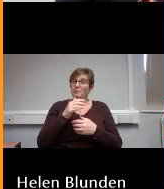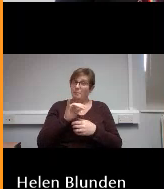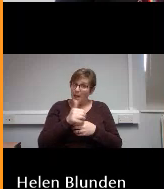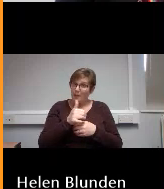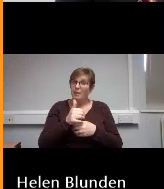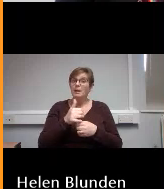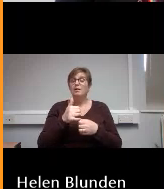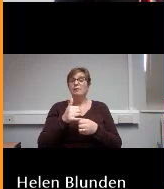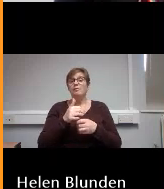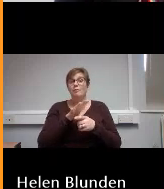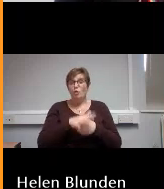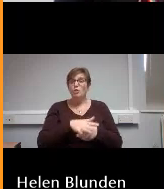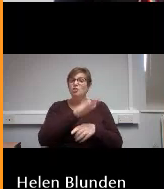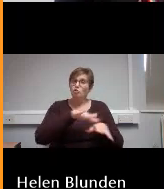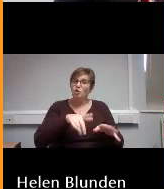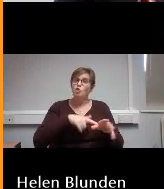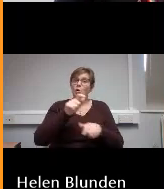health crisis?